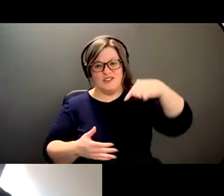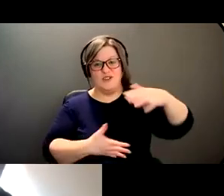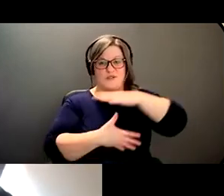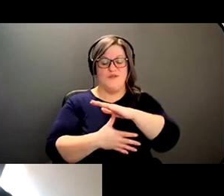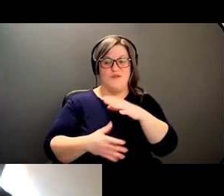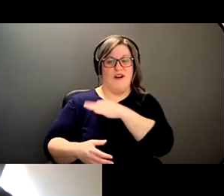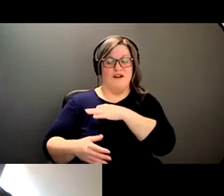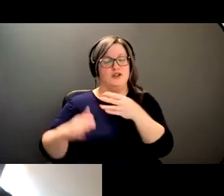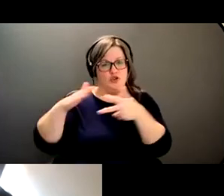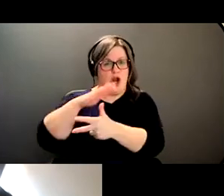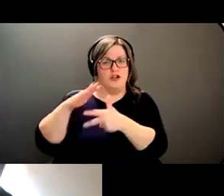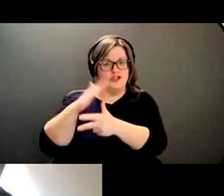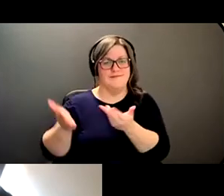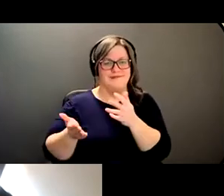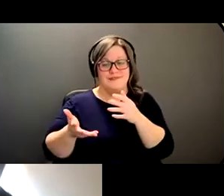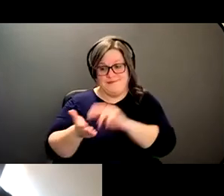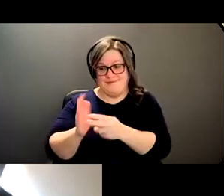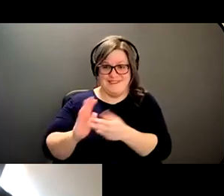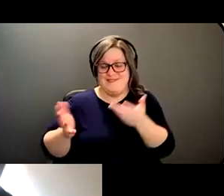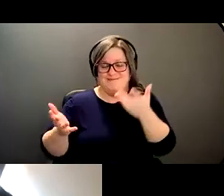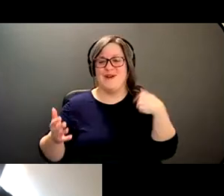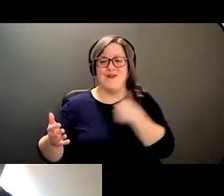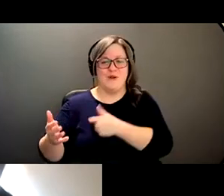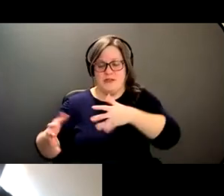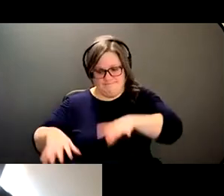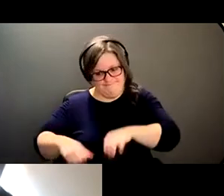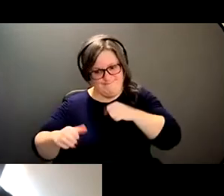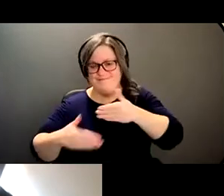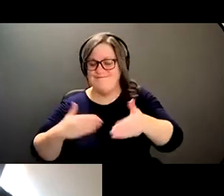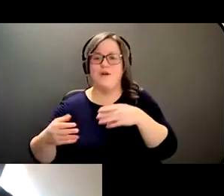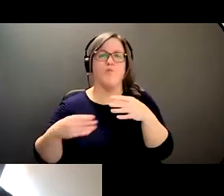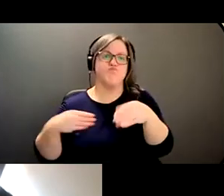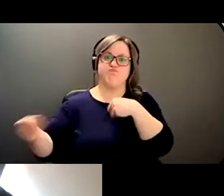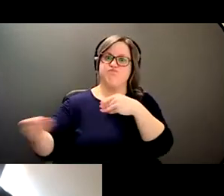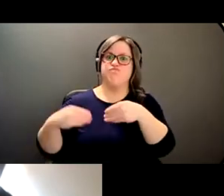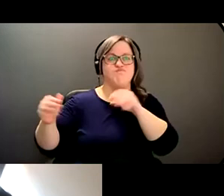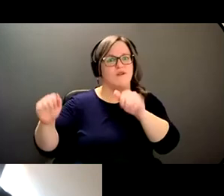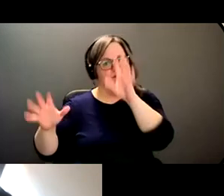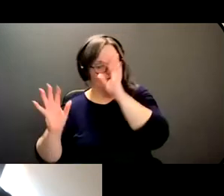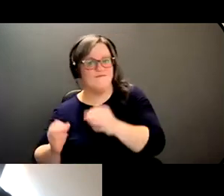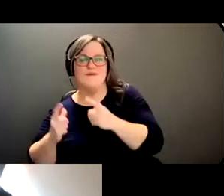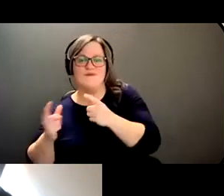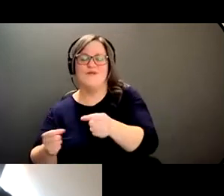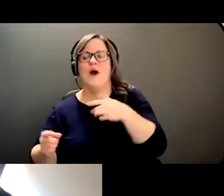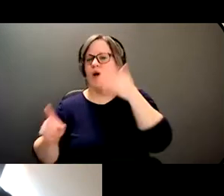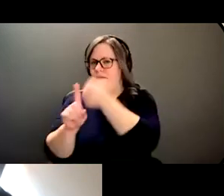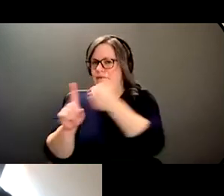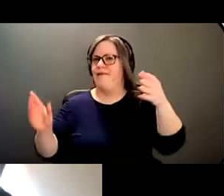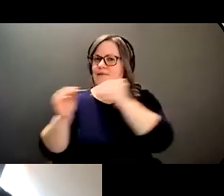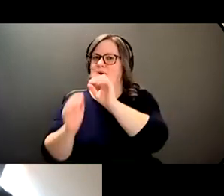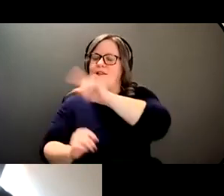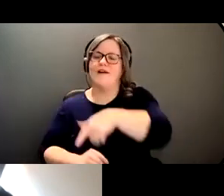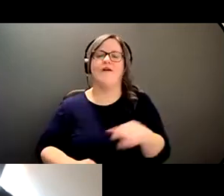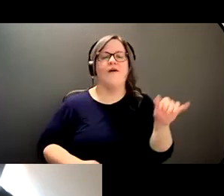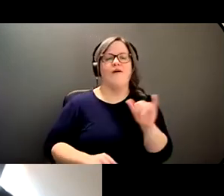like flexibility in what we do, and I'm excited to talk a bit about that. Additionally, I'm one of the programming coordinators at CreateSpace